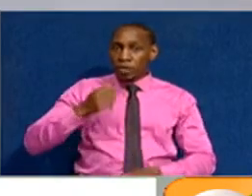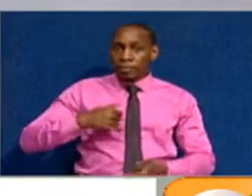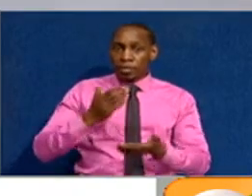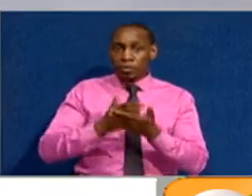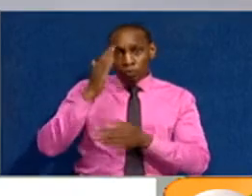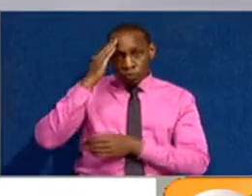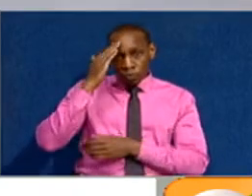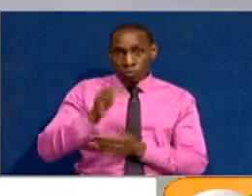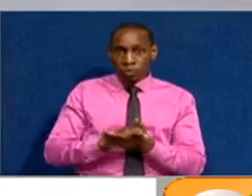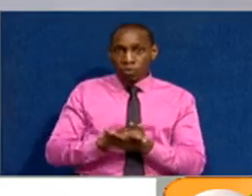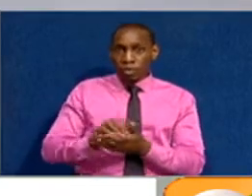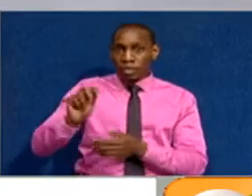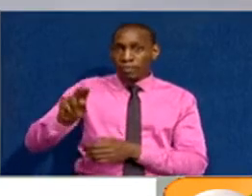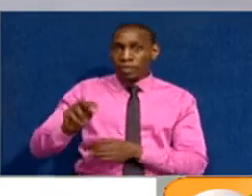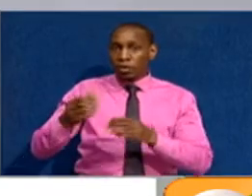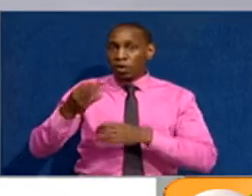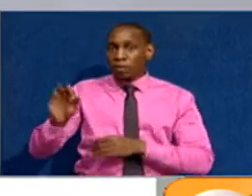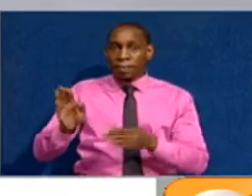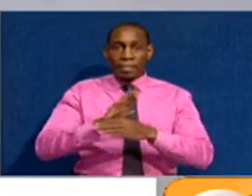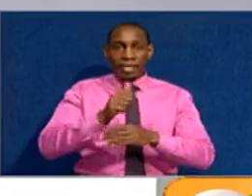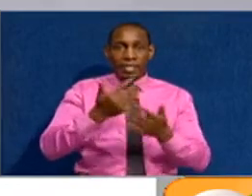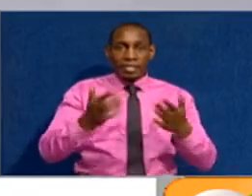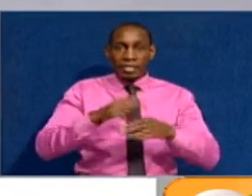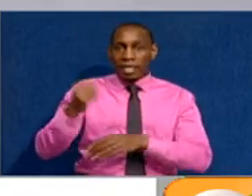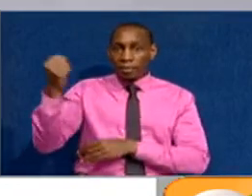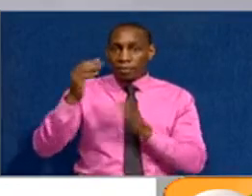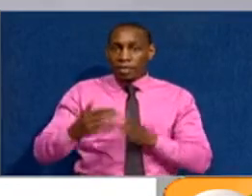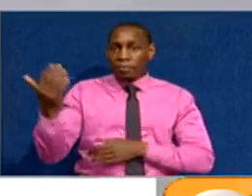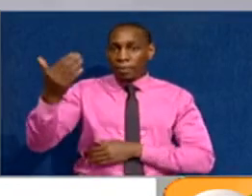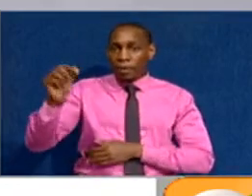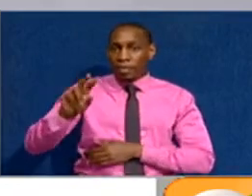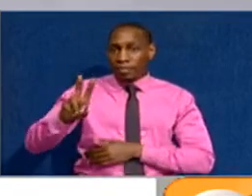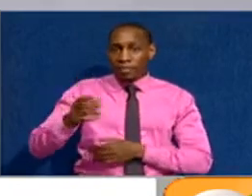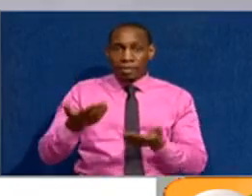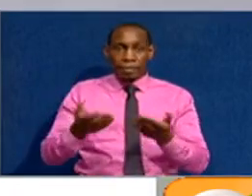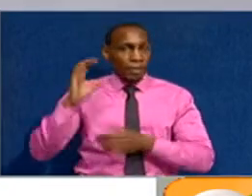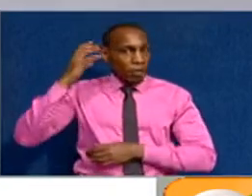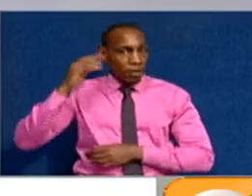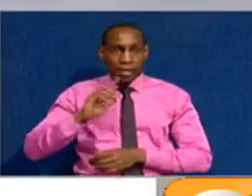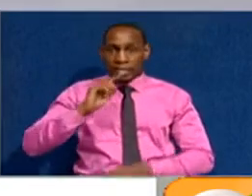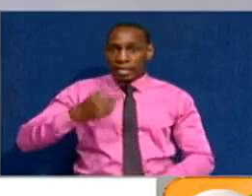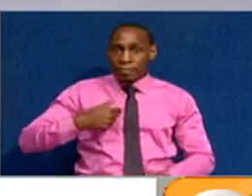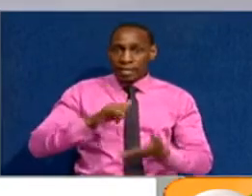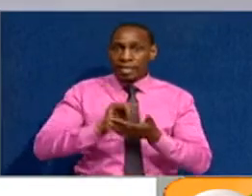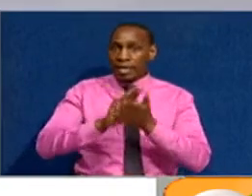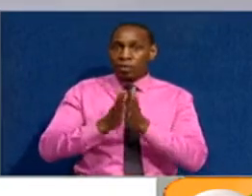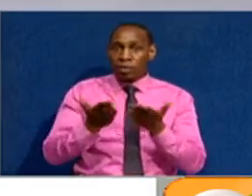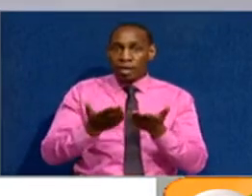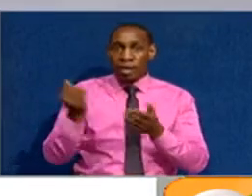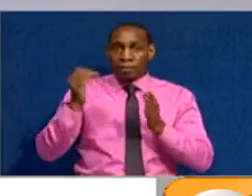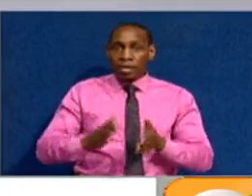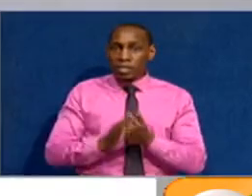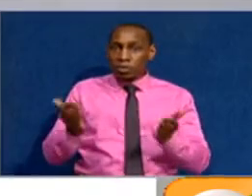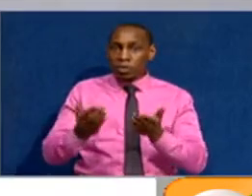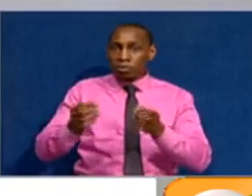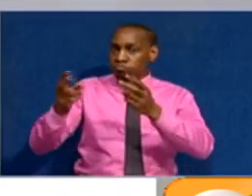mutes her television or gets busy with other things when politicians speak on the TV or radio. She tells me none of them have inspired her to